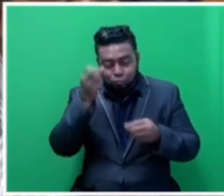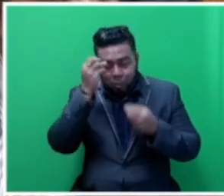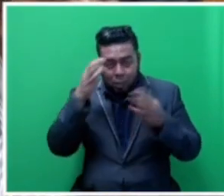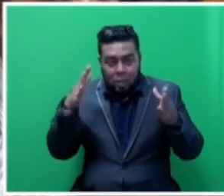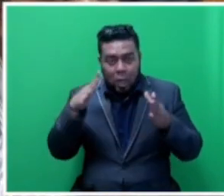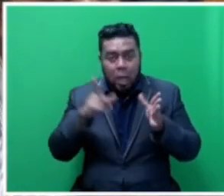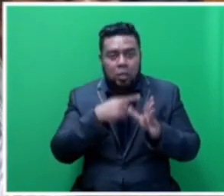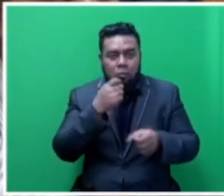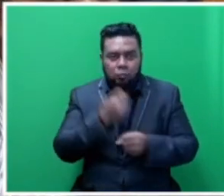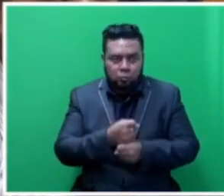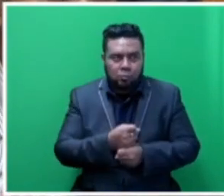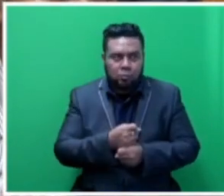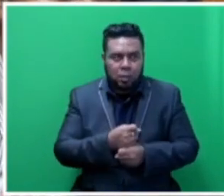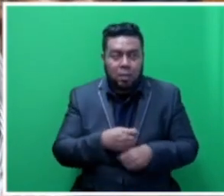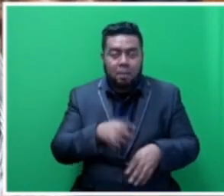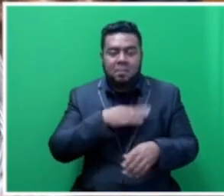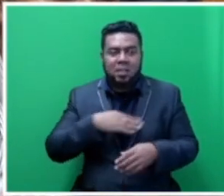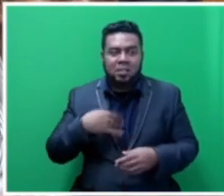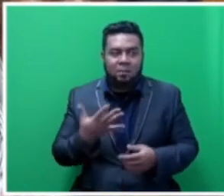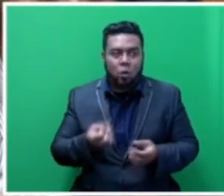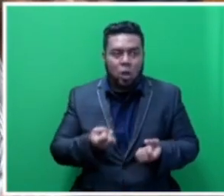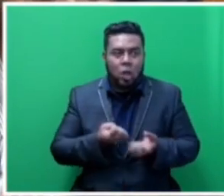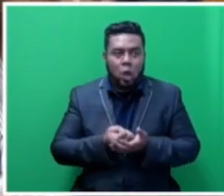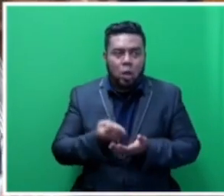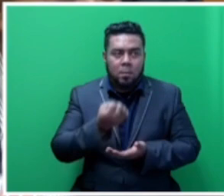the Minister for Economy.